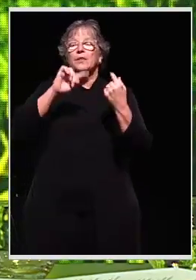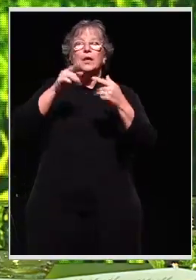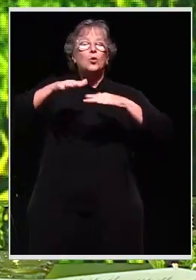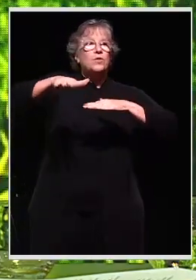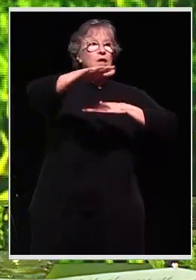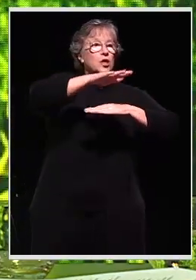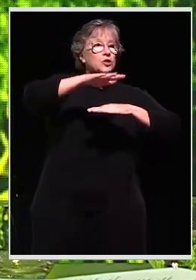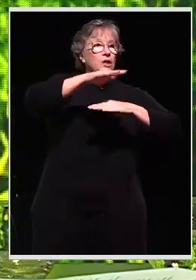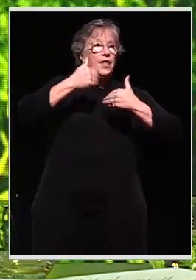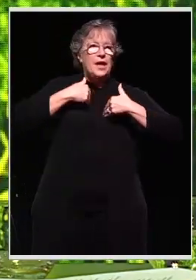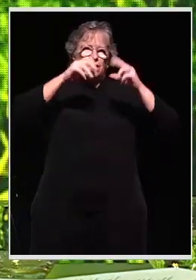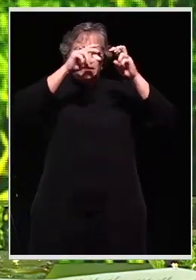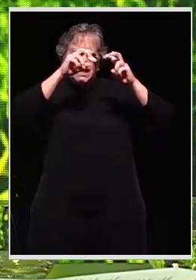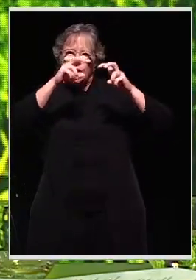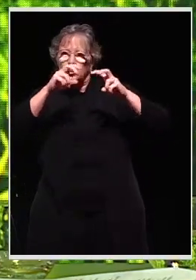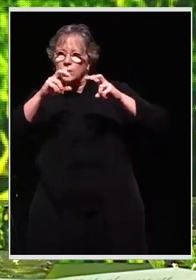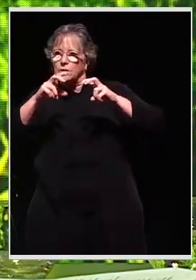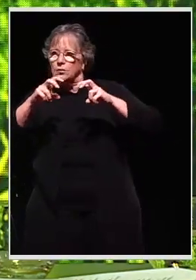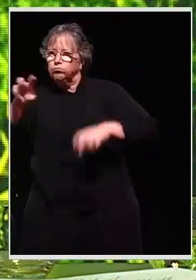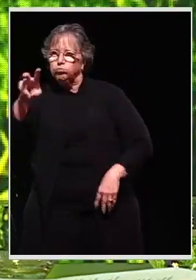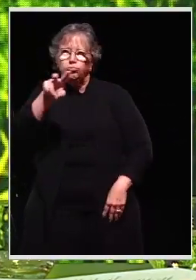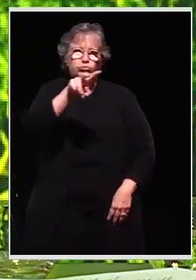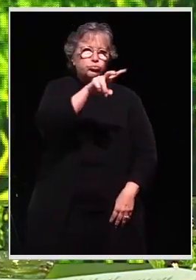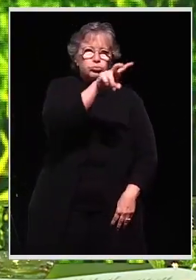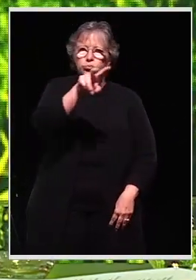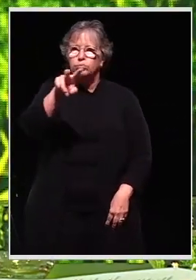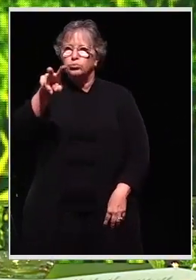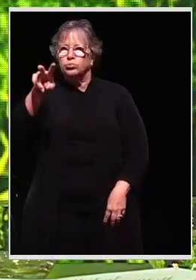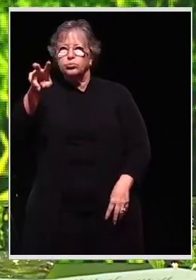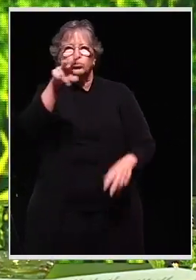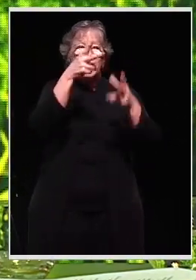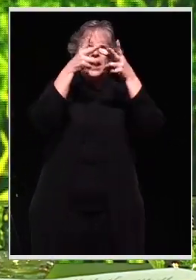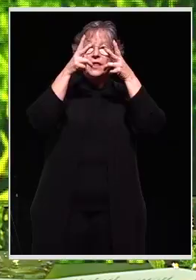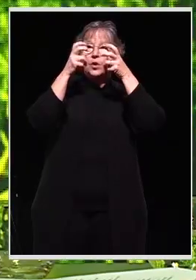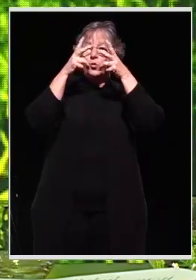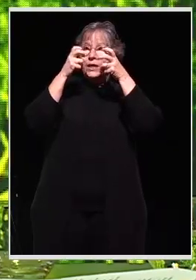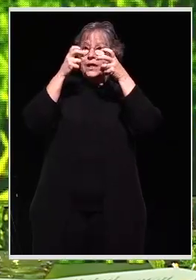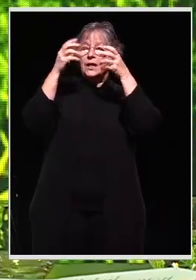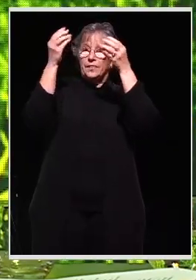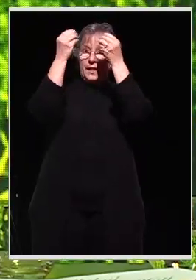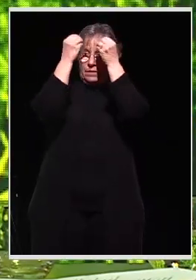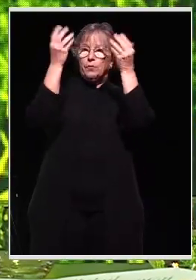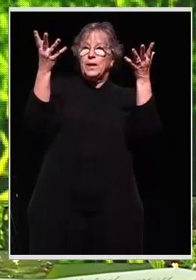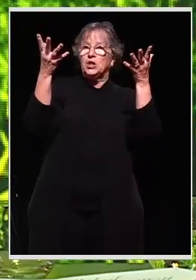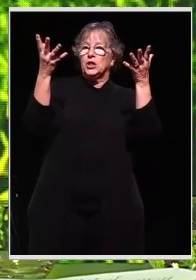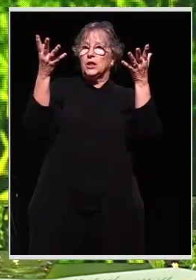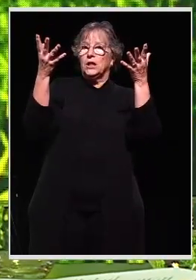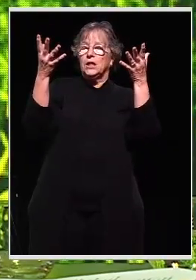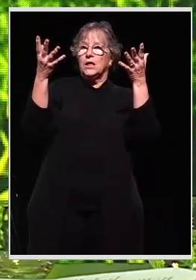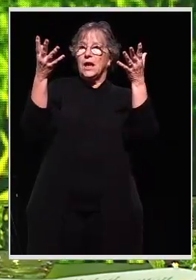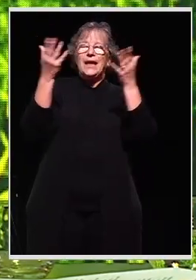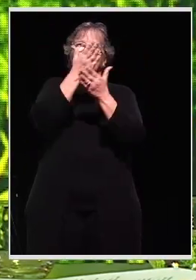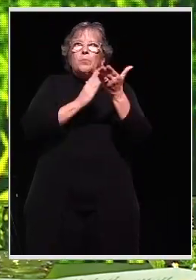they have scanners on them, and they can read the light information, and it's built in. It's just like built into